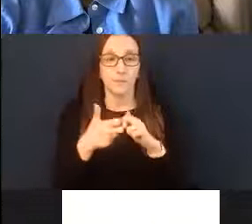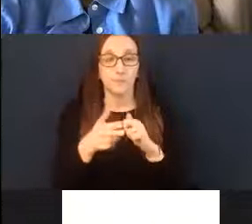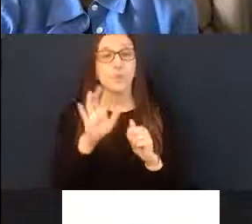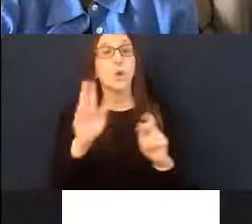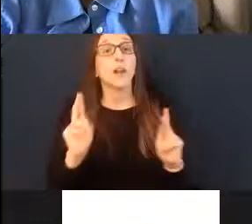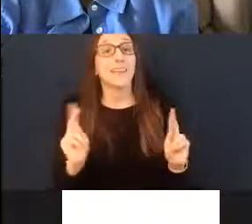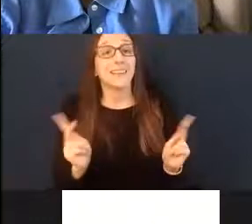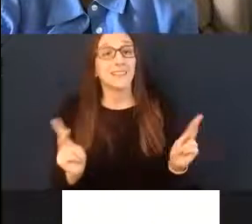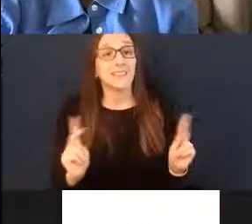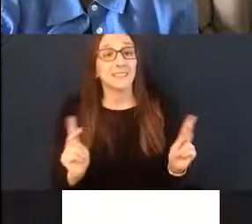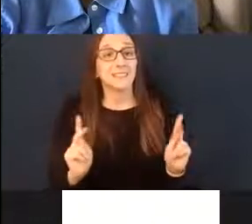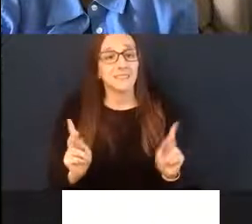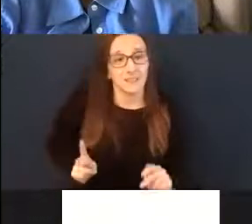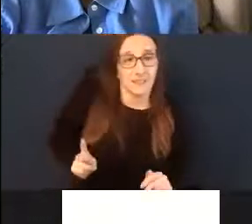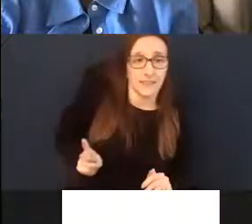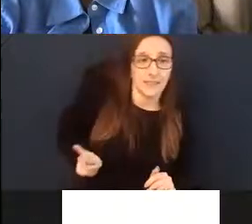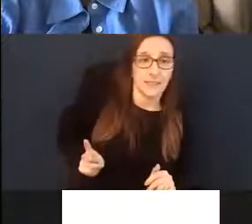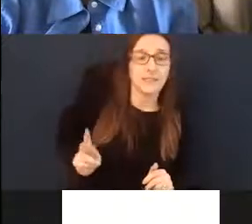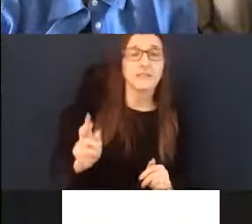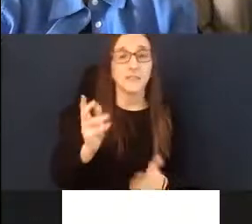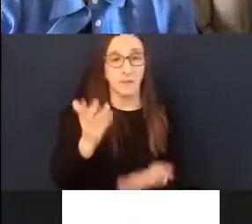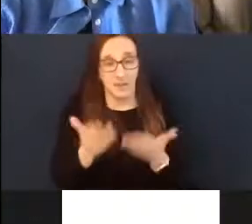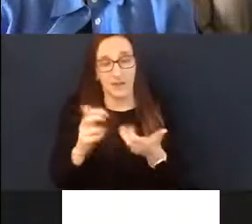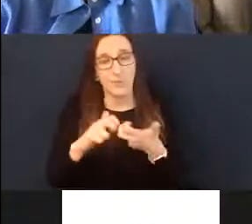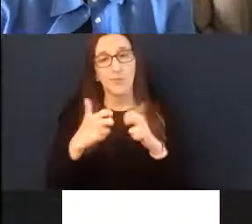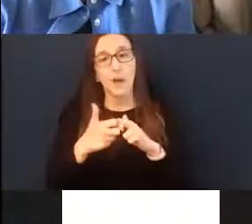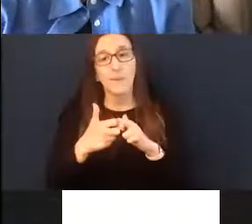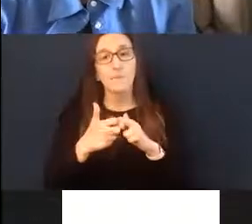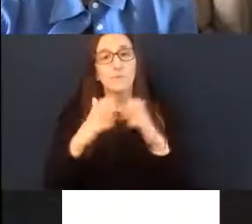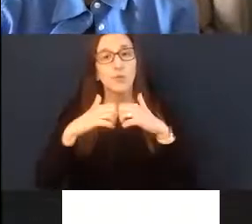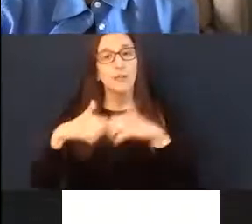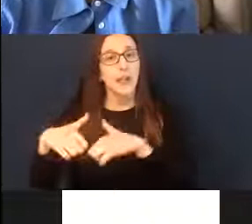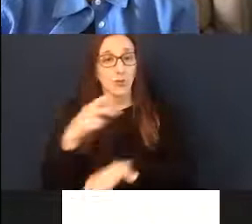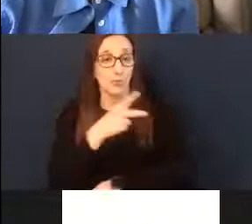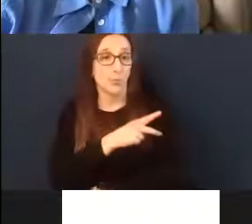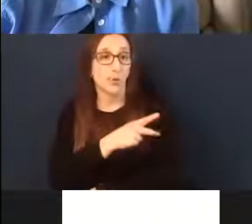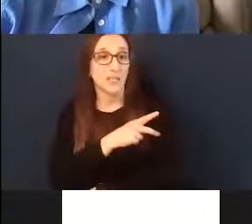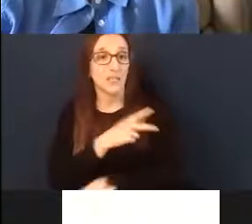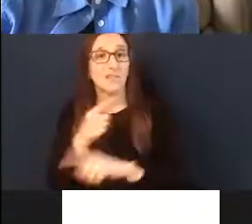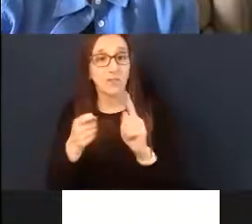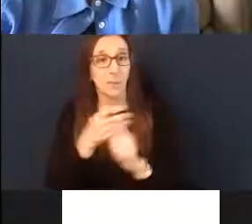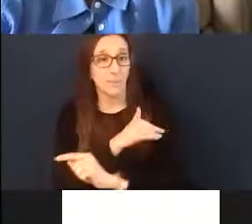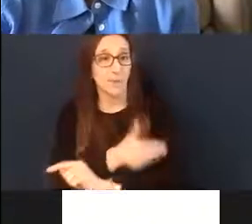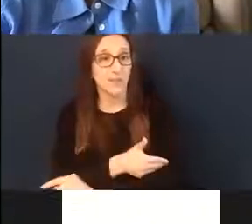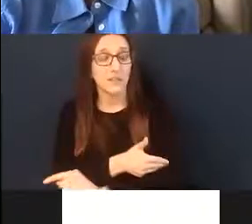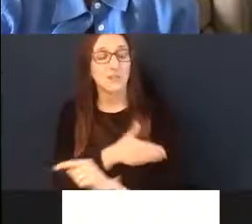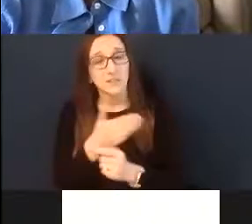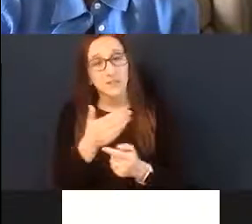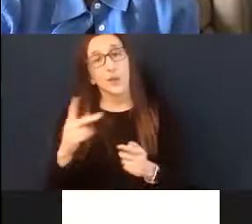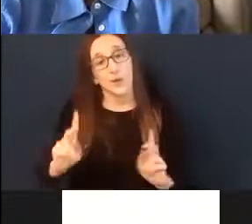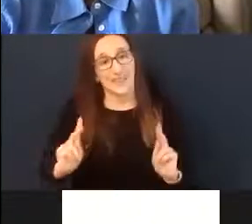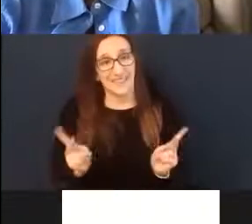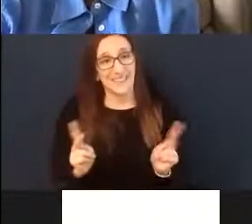the pain from your body having to break down protein from your muscles to make energy. And so your kidneys kind of get a little